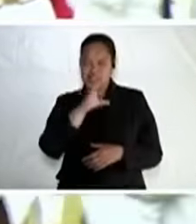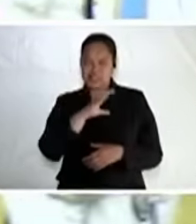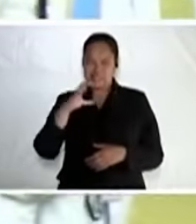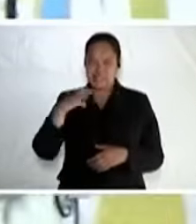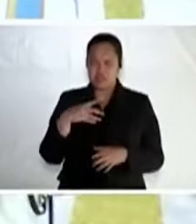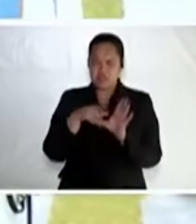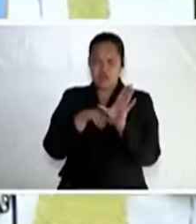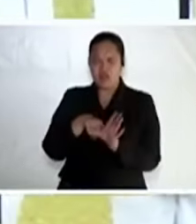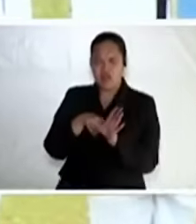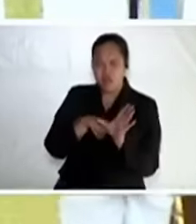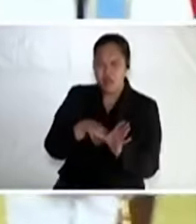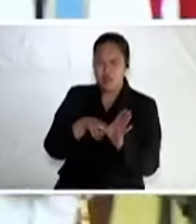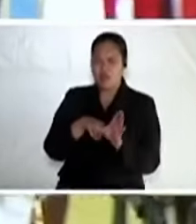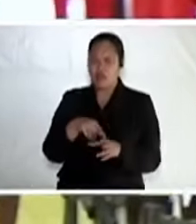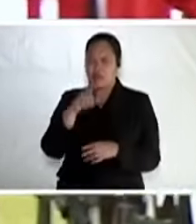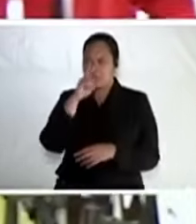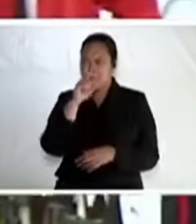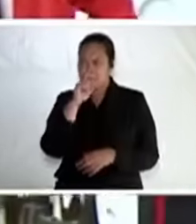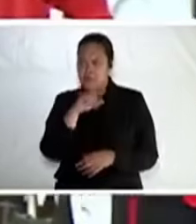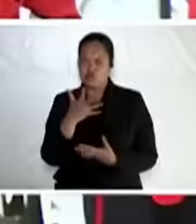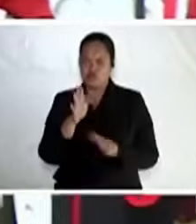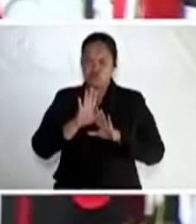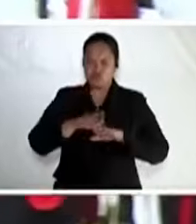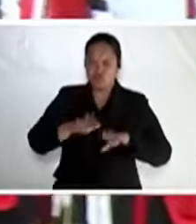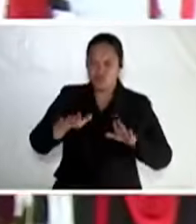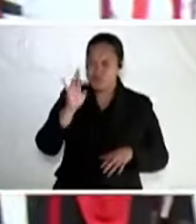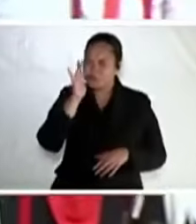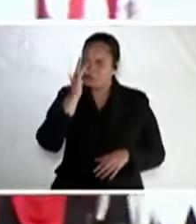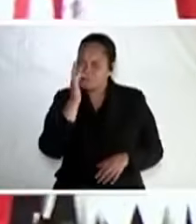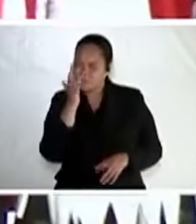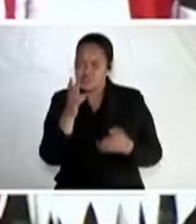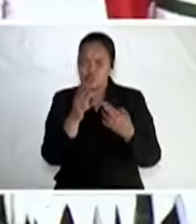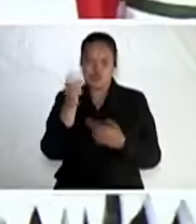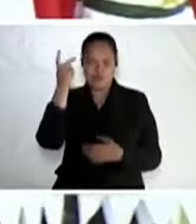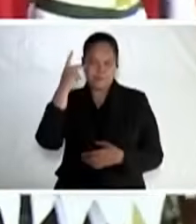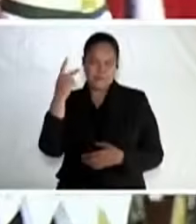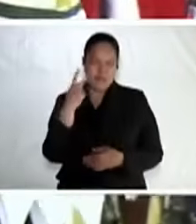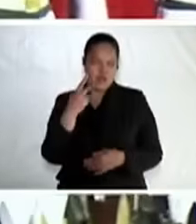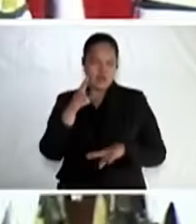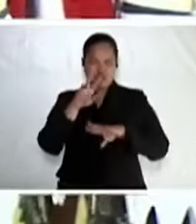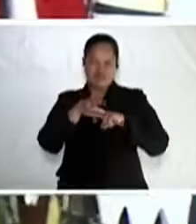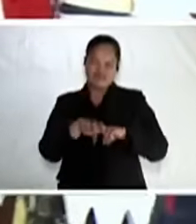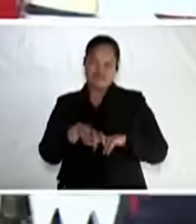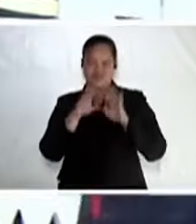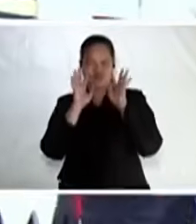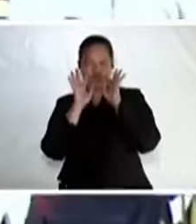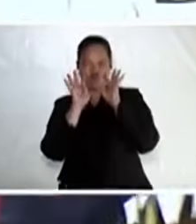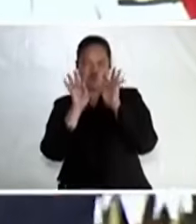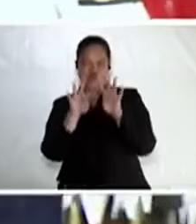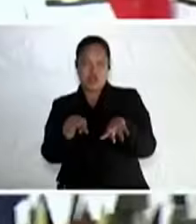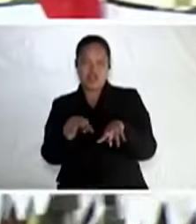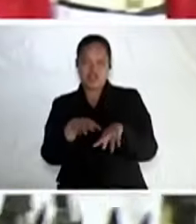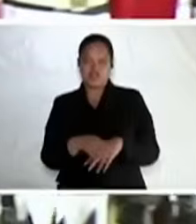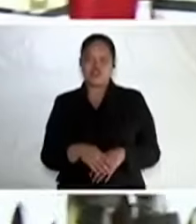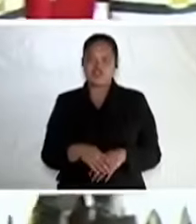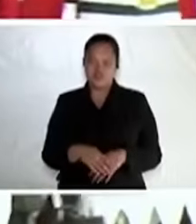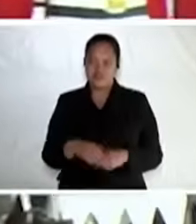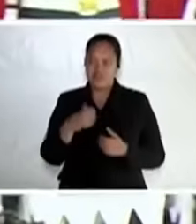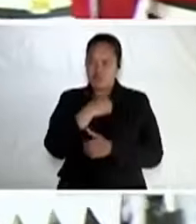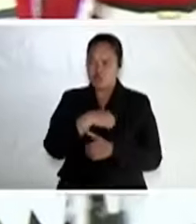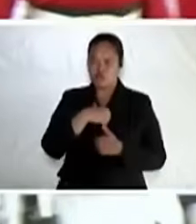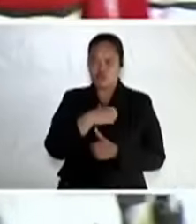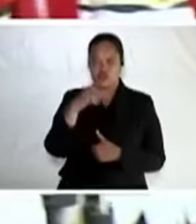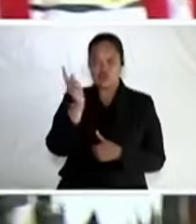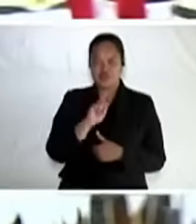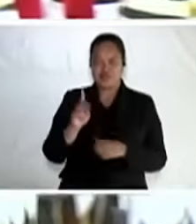irna ngwane o ira enda samai lewa ni banua bate tu eviti era tiko talanga mera mai bogandina dina taka na songo